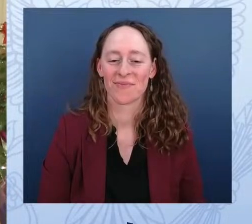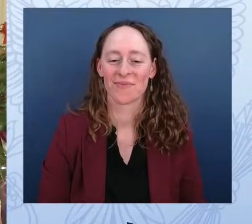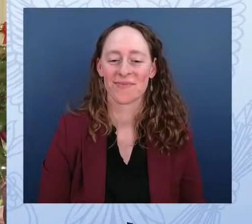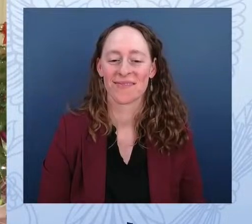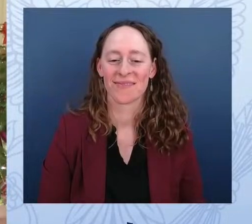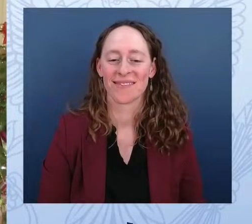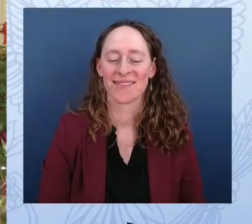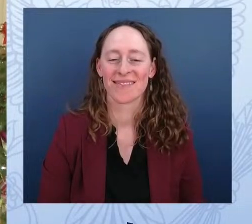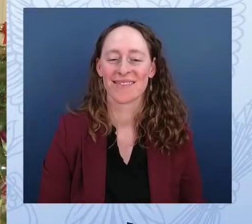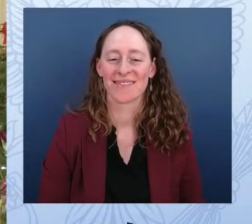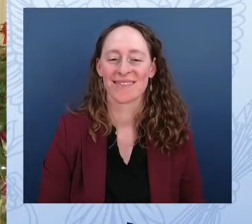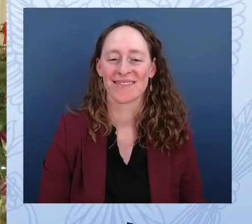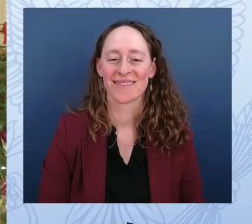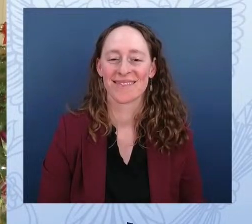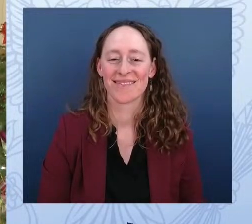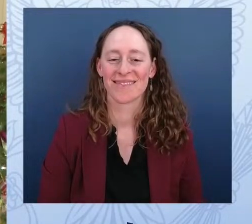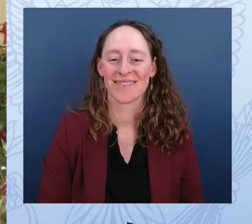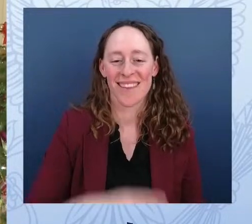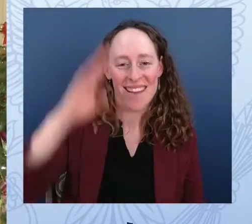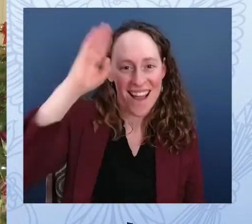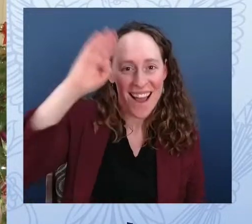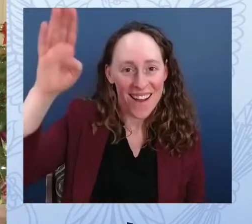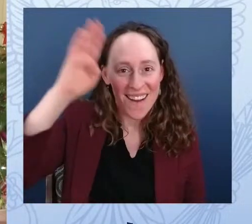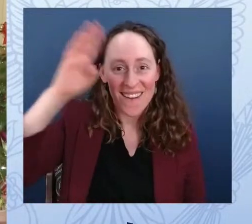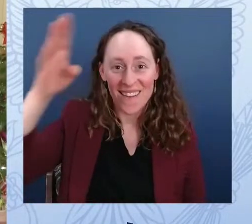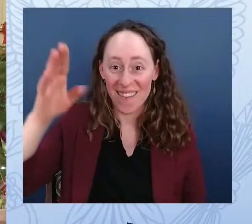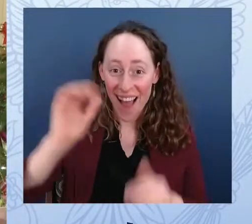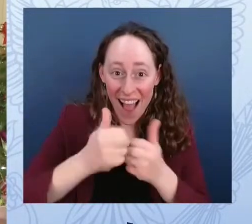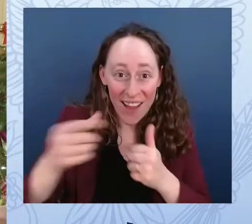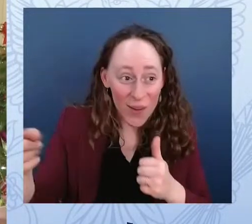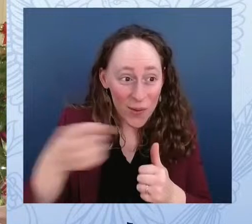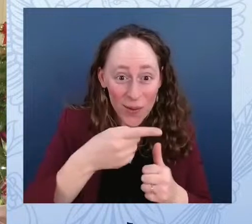Hello, everybody. How's everybody doing today? Isn't it a great day?